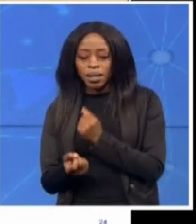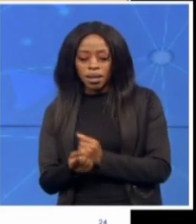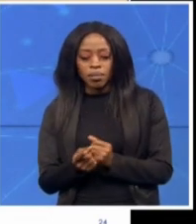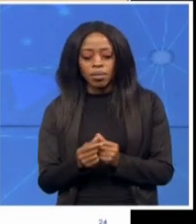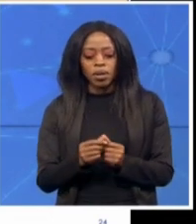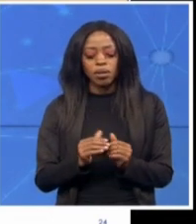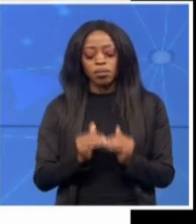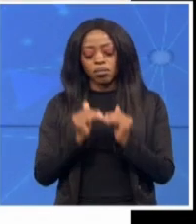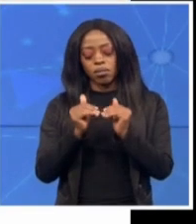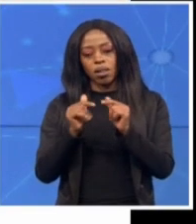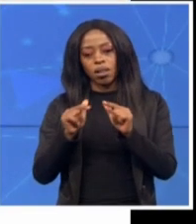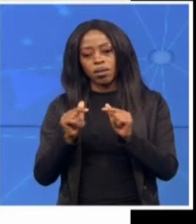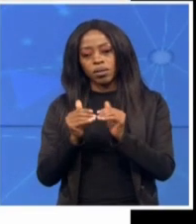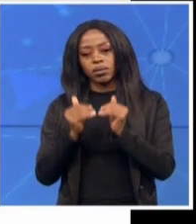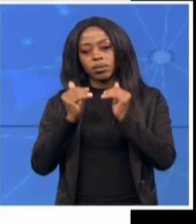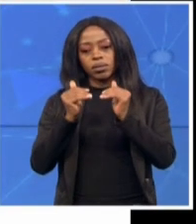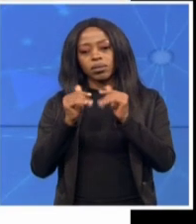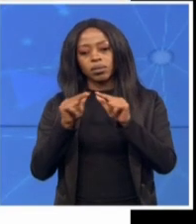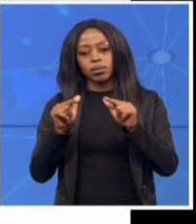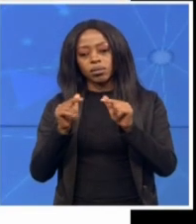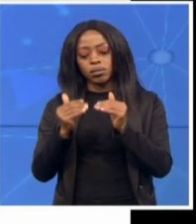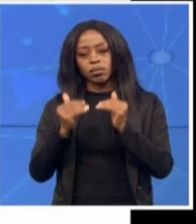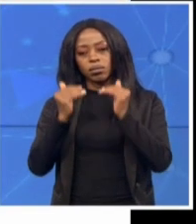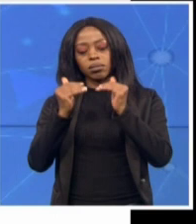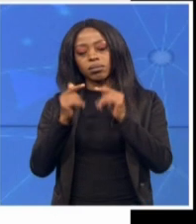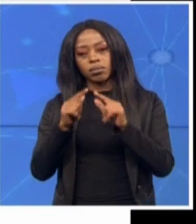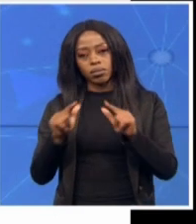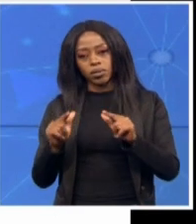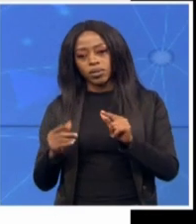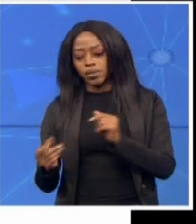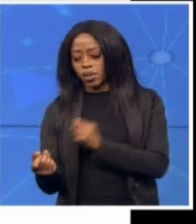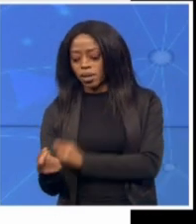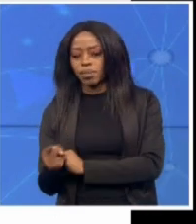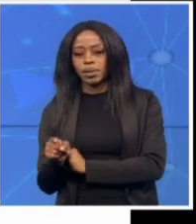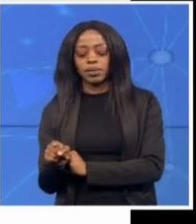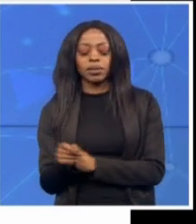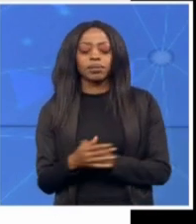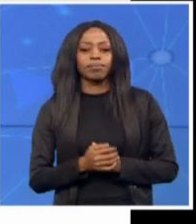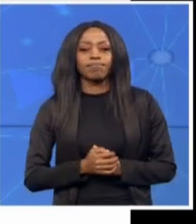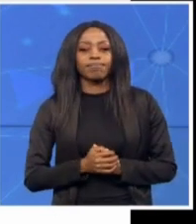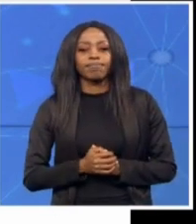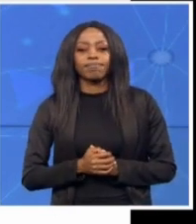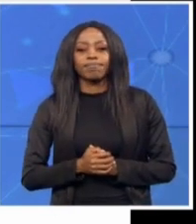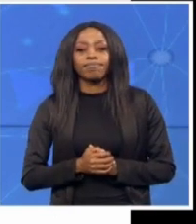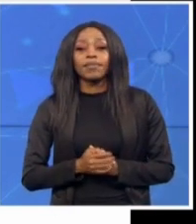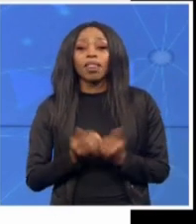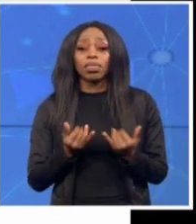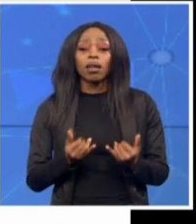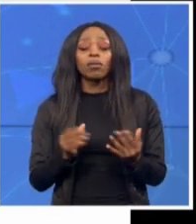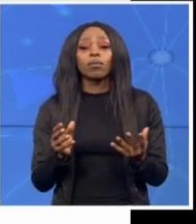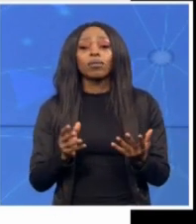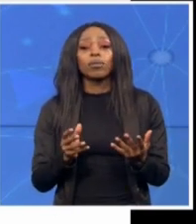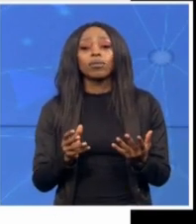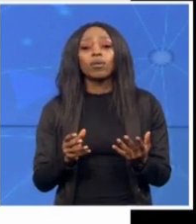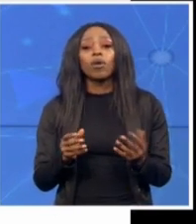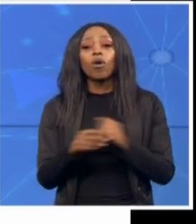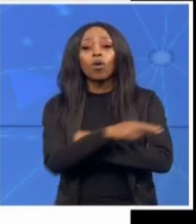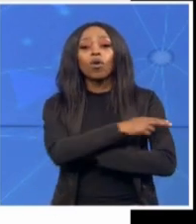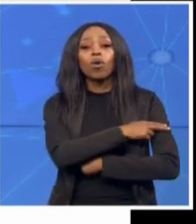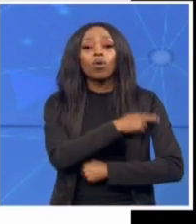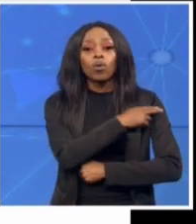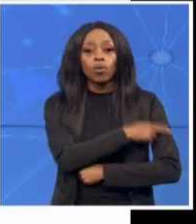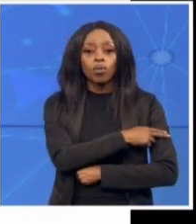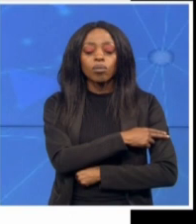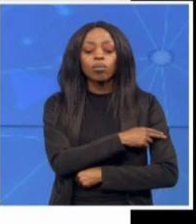to a next level. And our platform currently, the metro hospitals are currently running at 83% full,